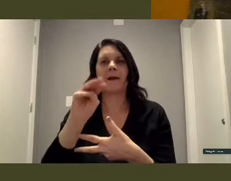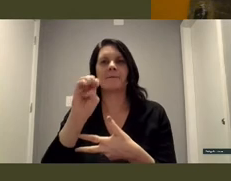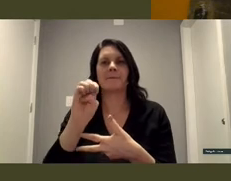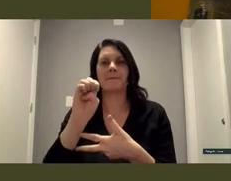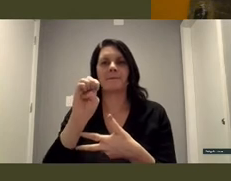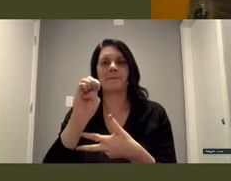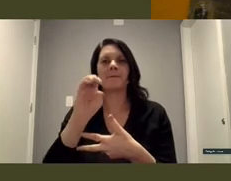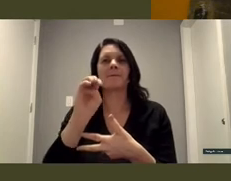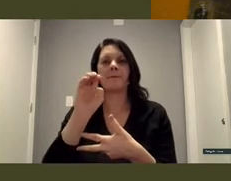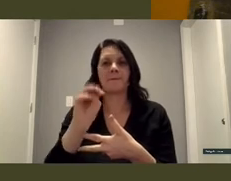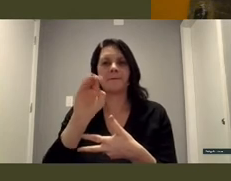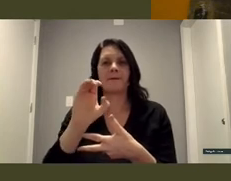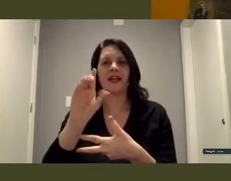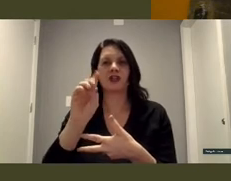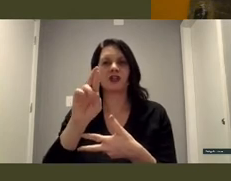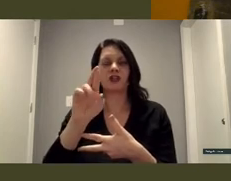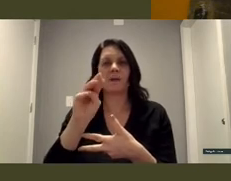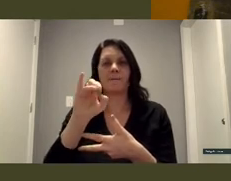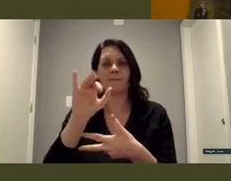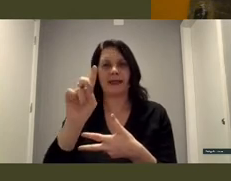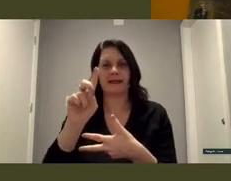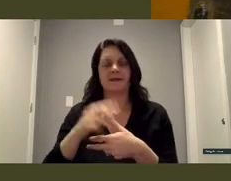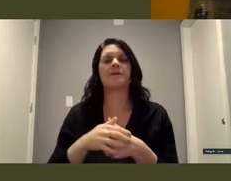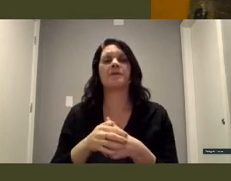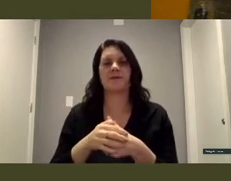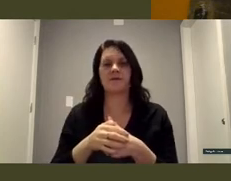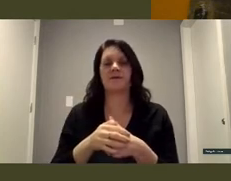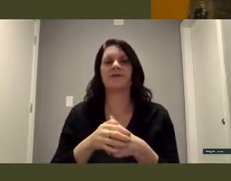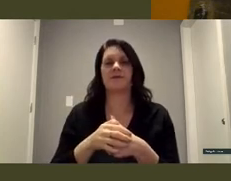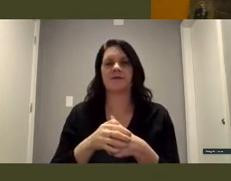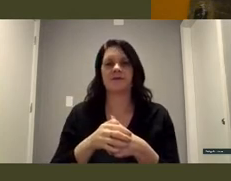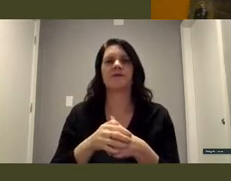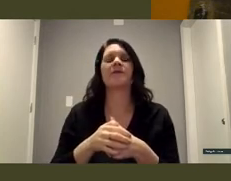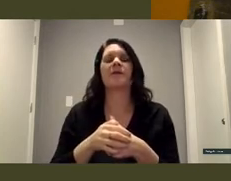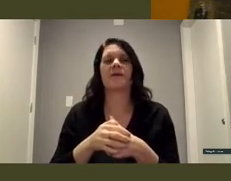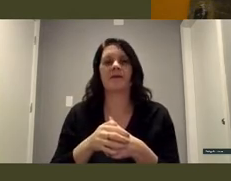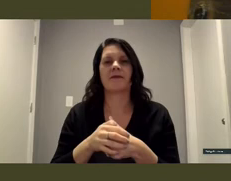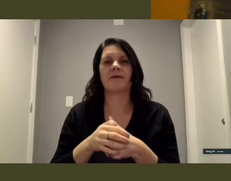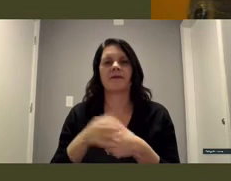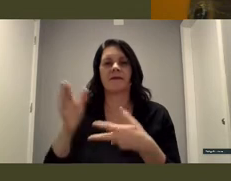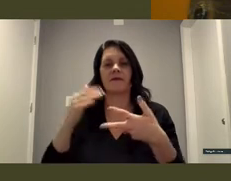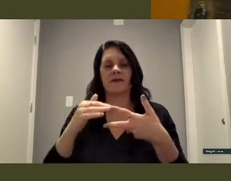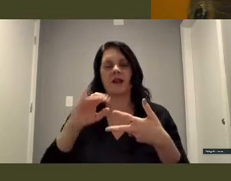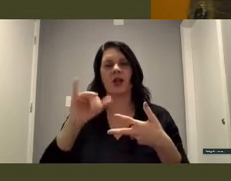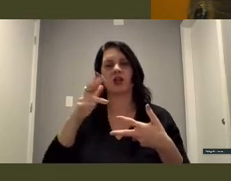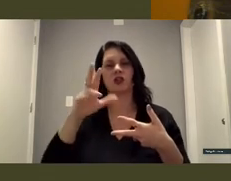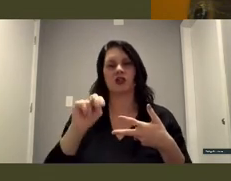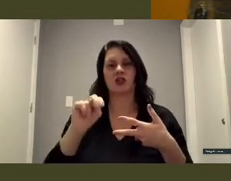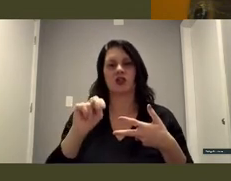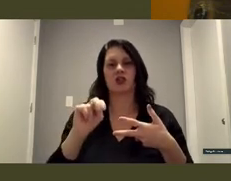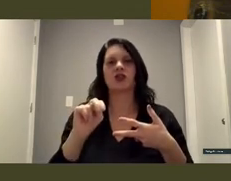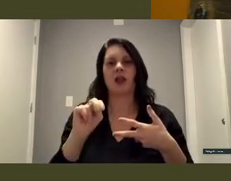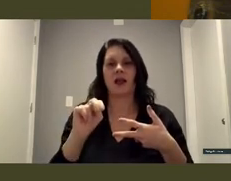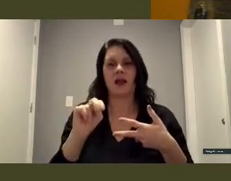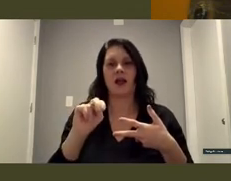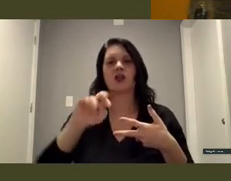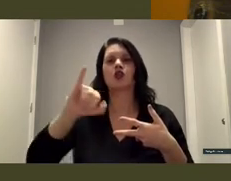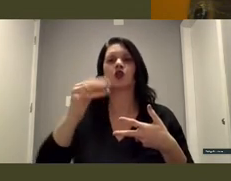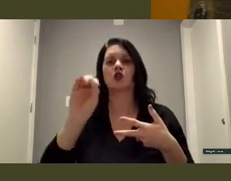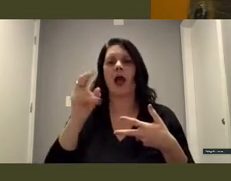interaction between climate change, land use, and agriculture. We've got Joanna Post, who's representing the blue side of our